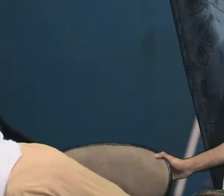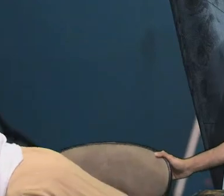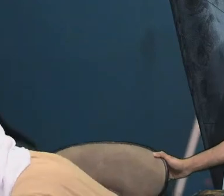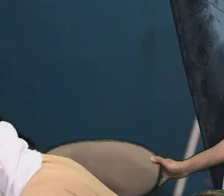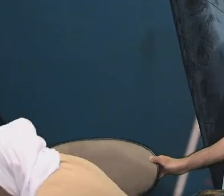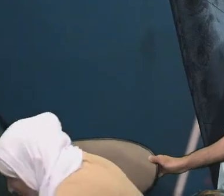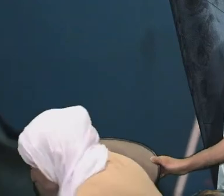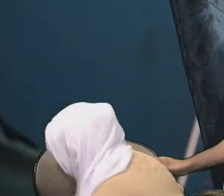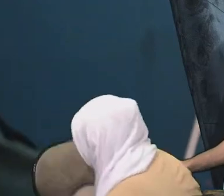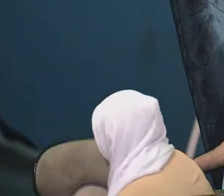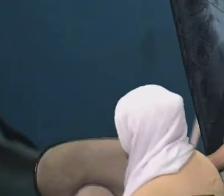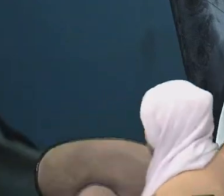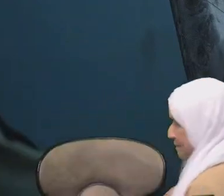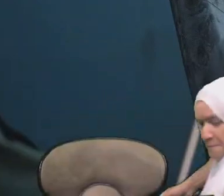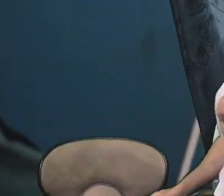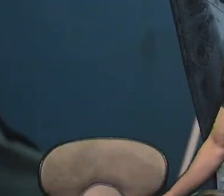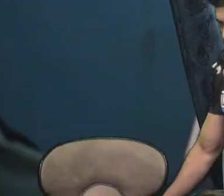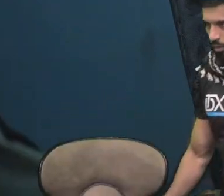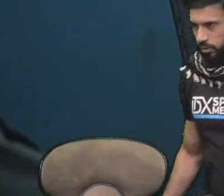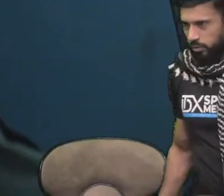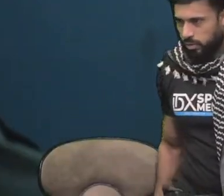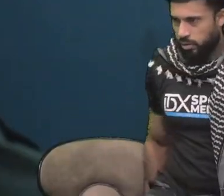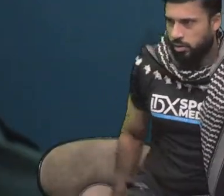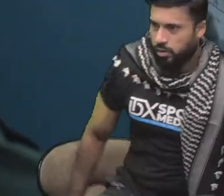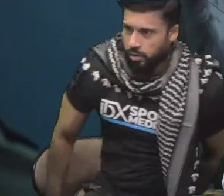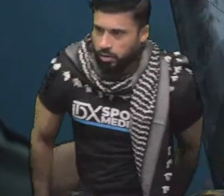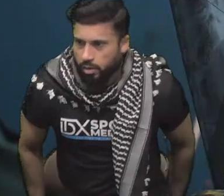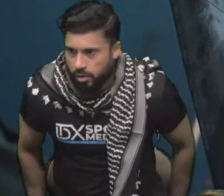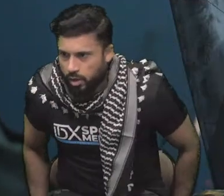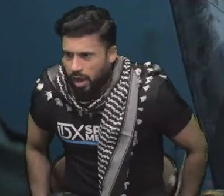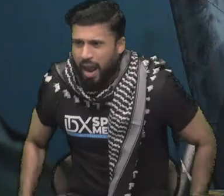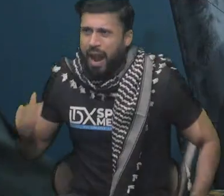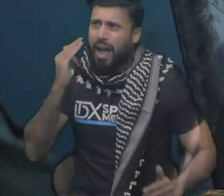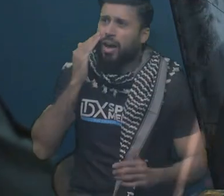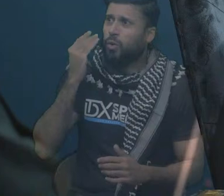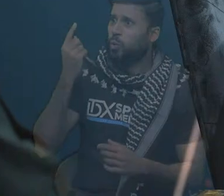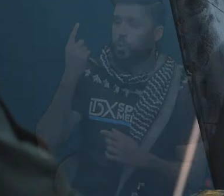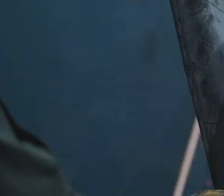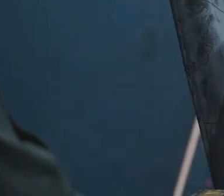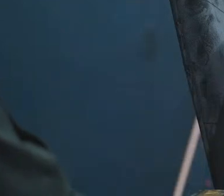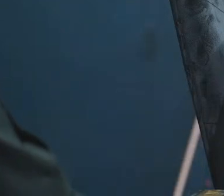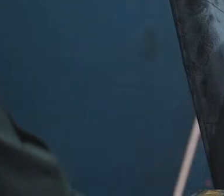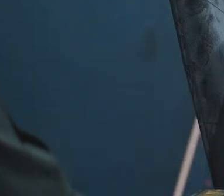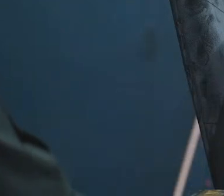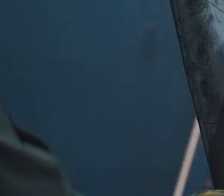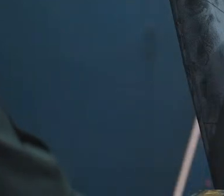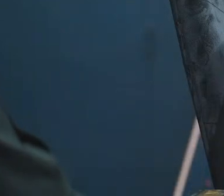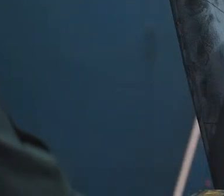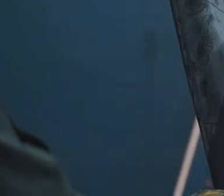been accepted? How do I know that? How do I know that I'm sincere in my repentance? So